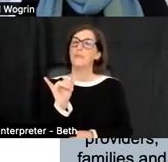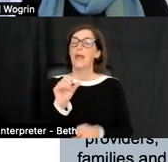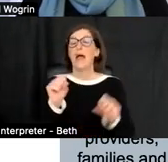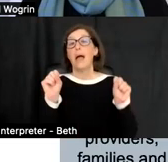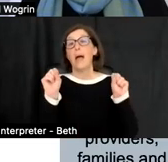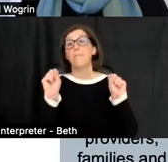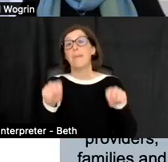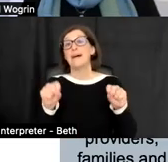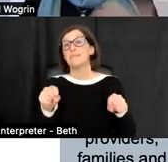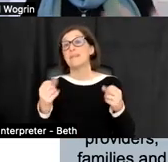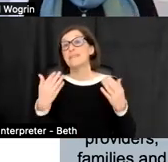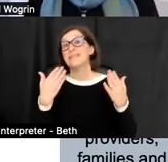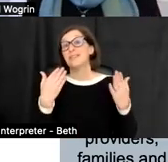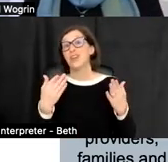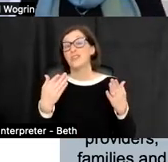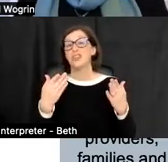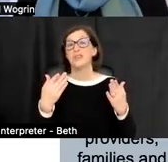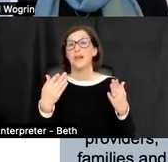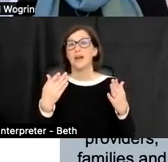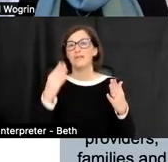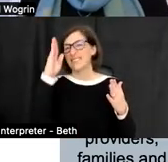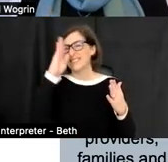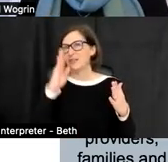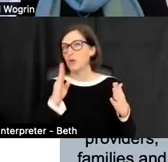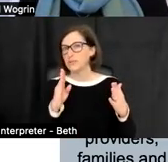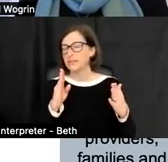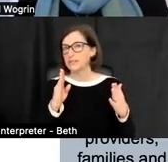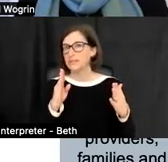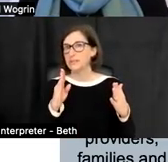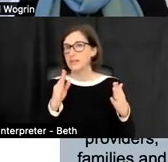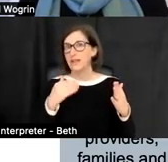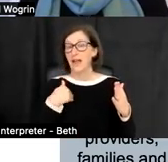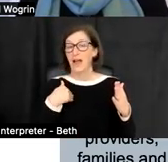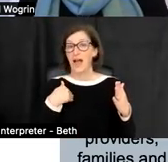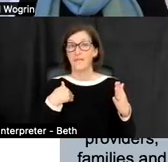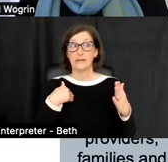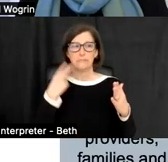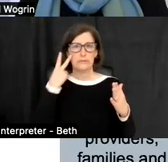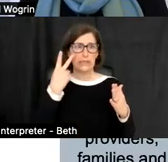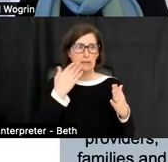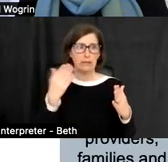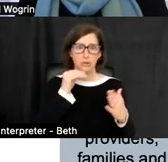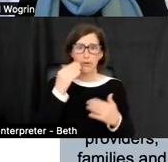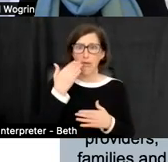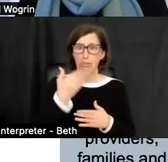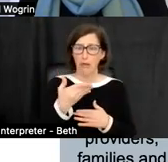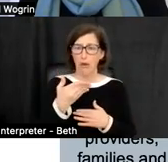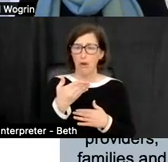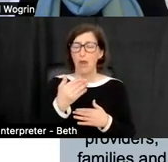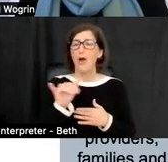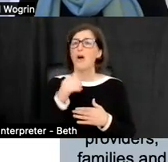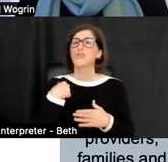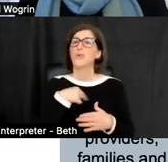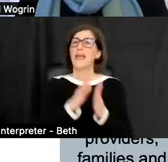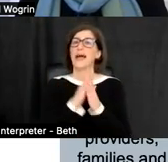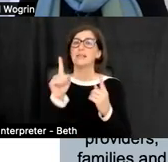possibility suggestion of psychosis and through having hallucinations. And importantly, we also ask about